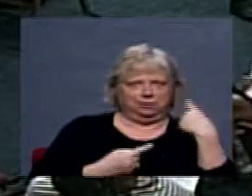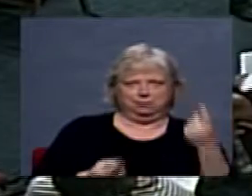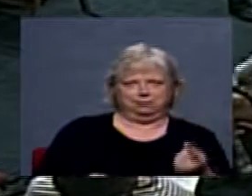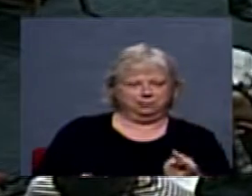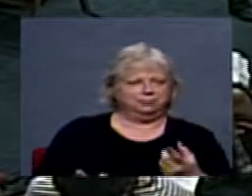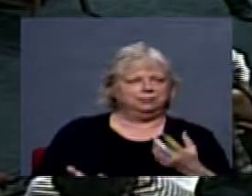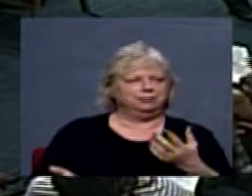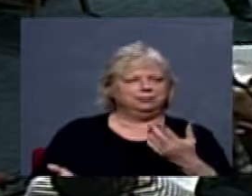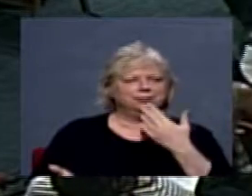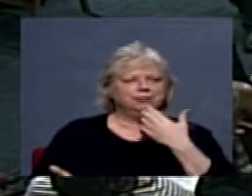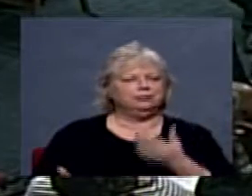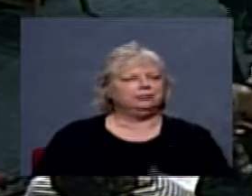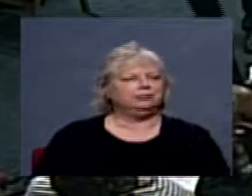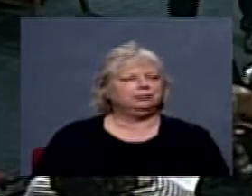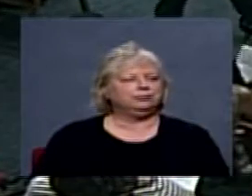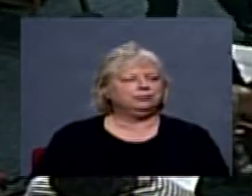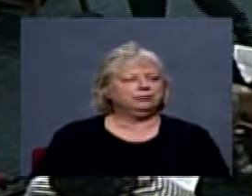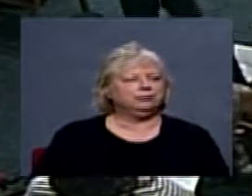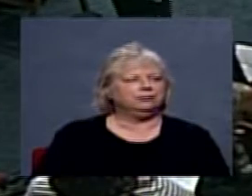Thank you.